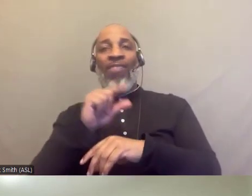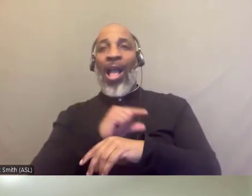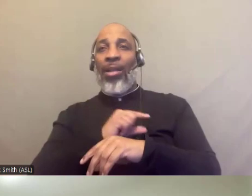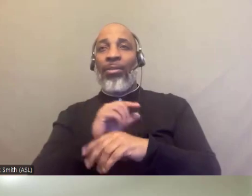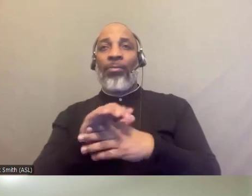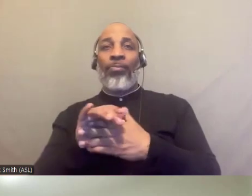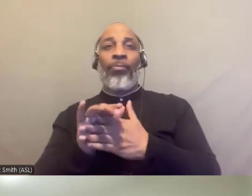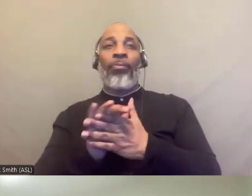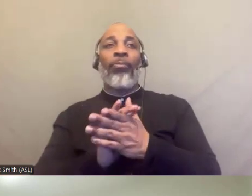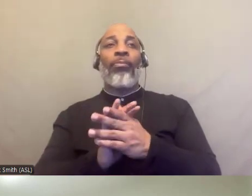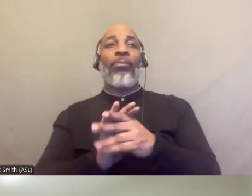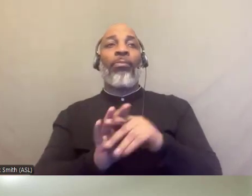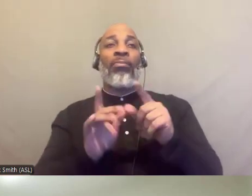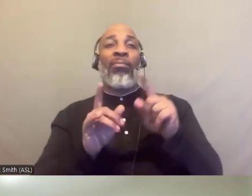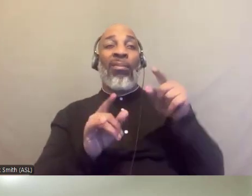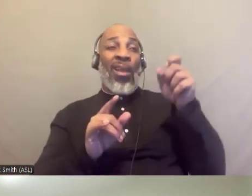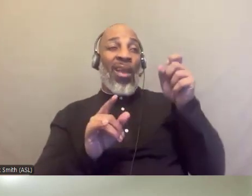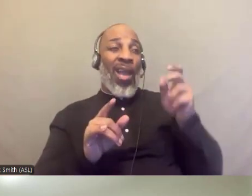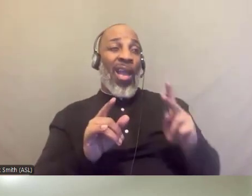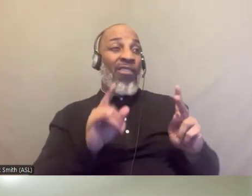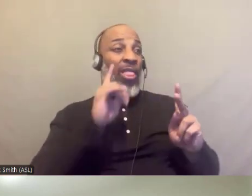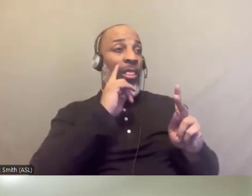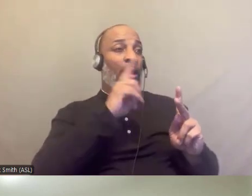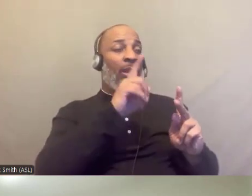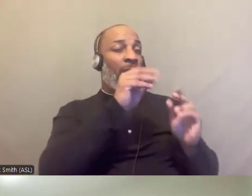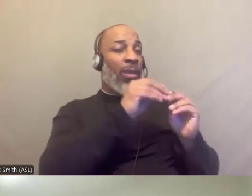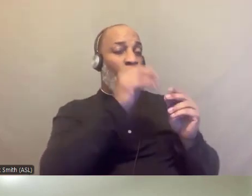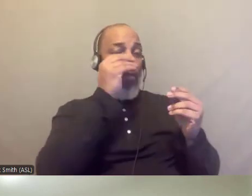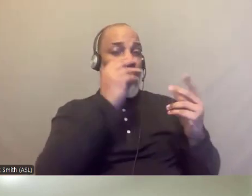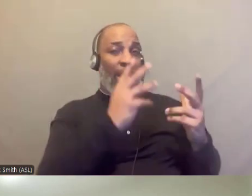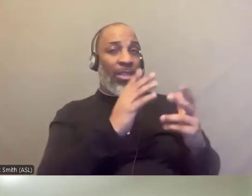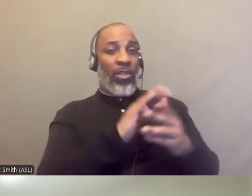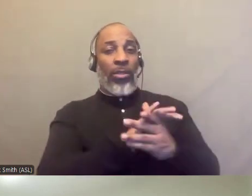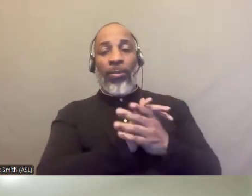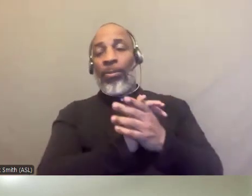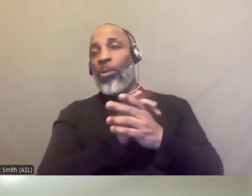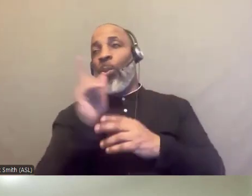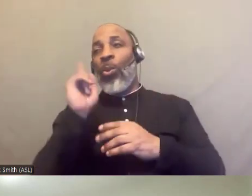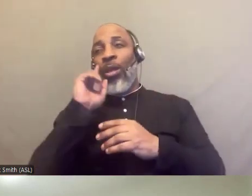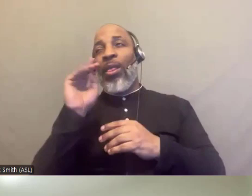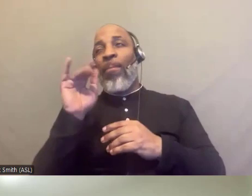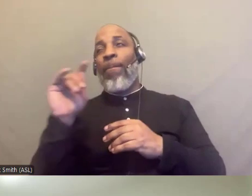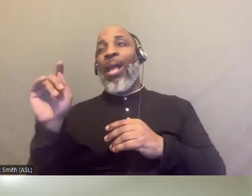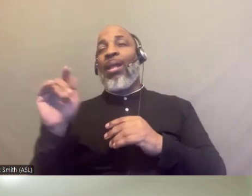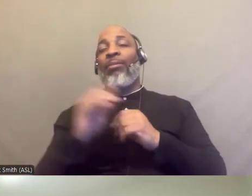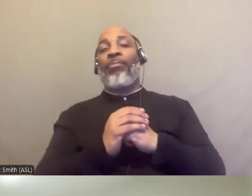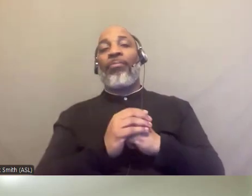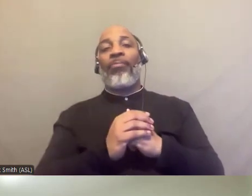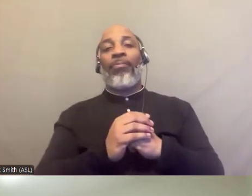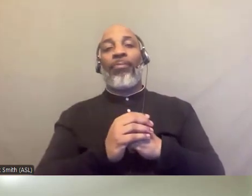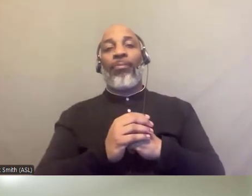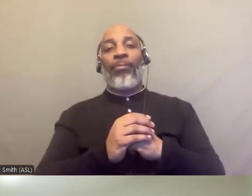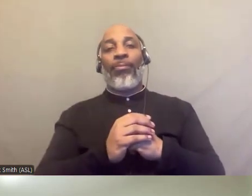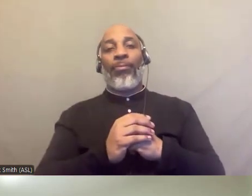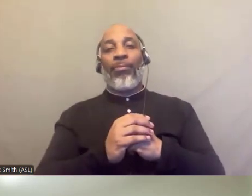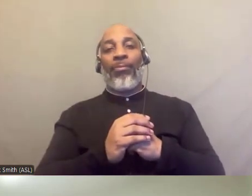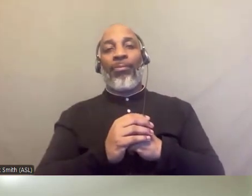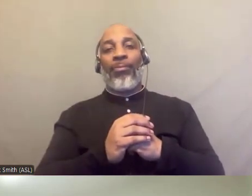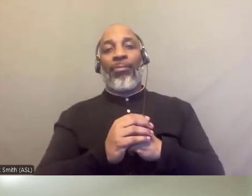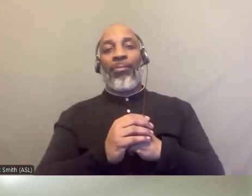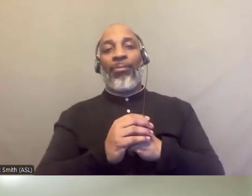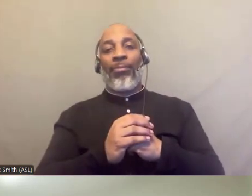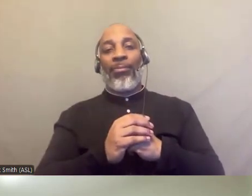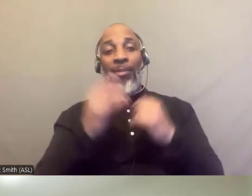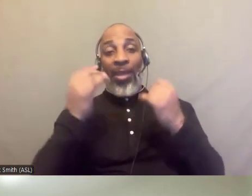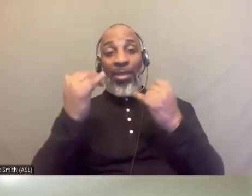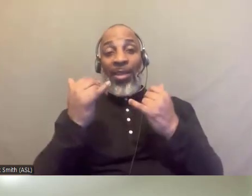for this job, and about half think that we need more information. What do you think, Matt? Depends on what day you ask me, Tom, but today